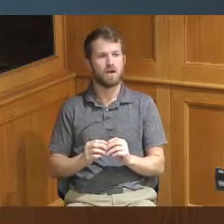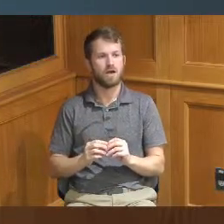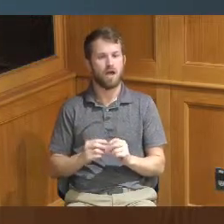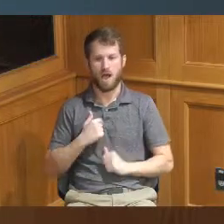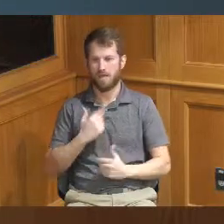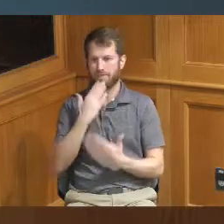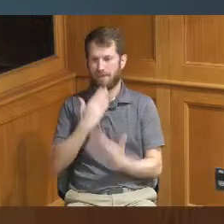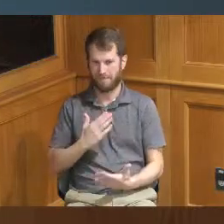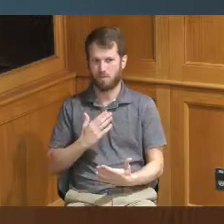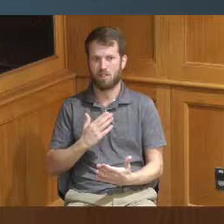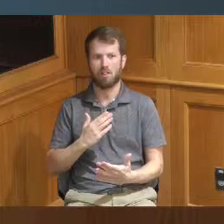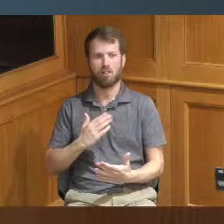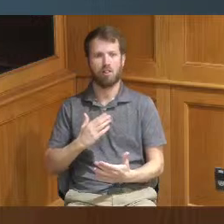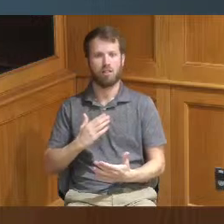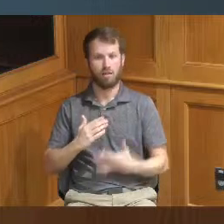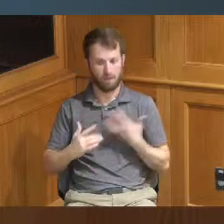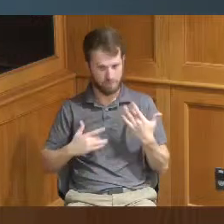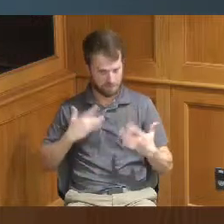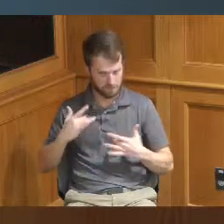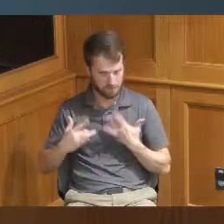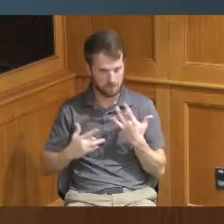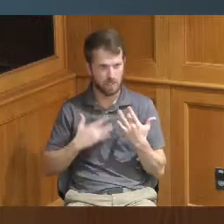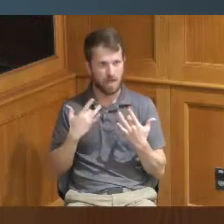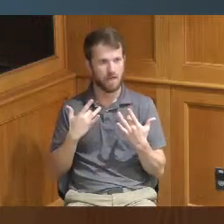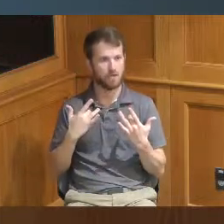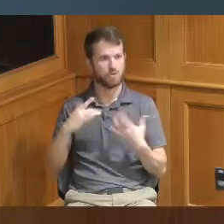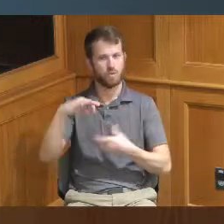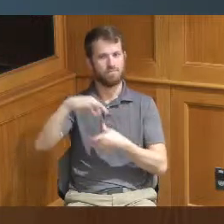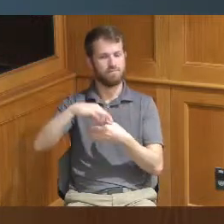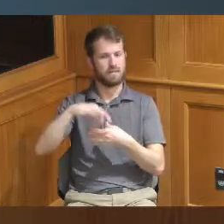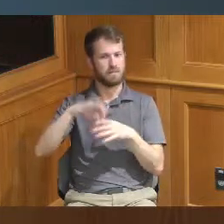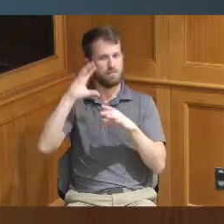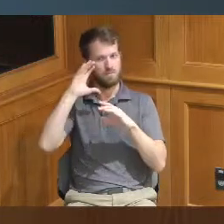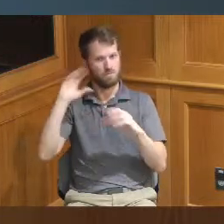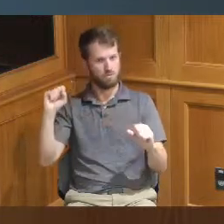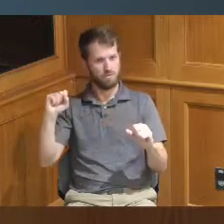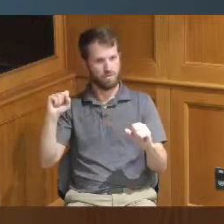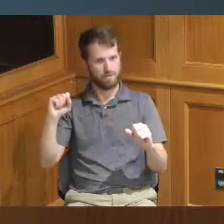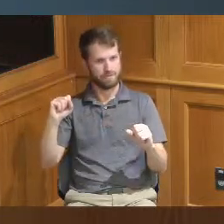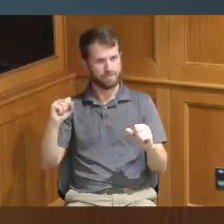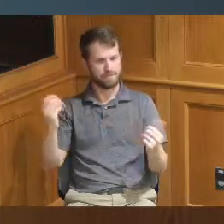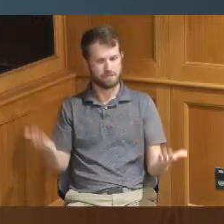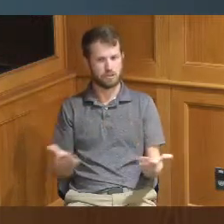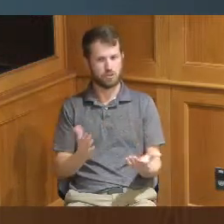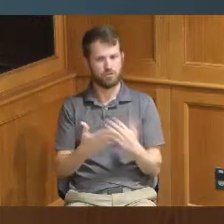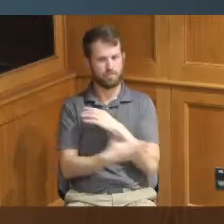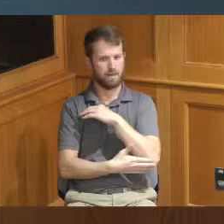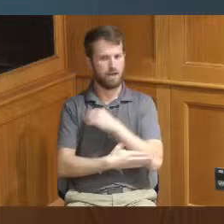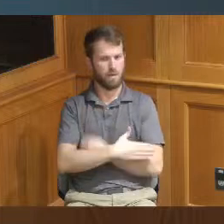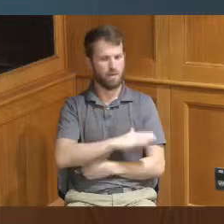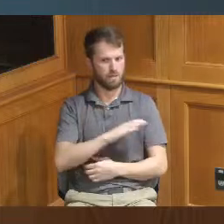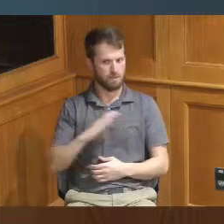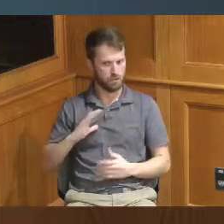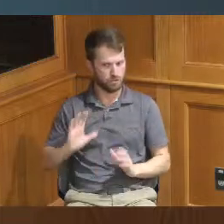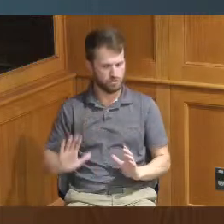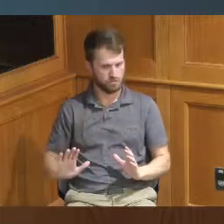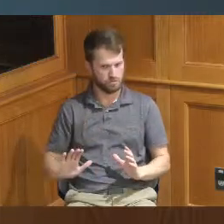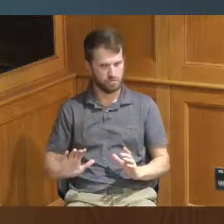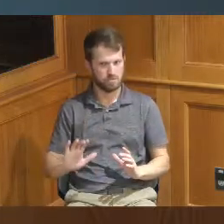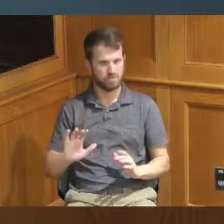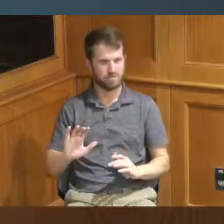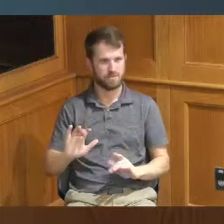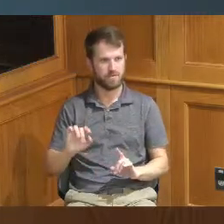thankful and excited to be elected the president of the county commission. And that